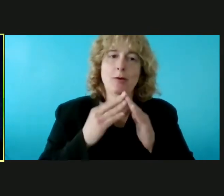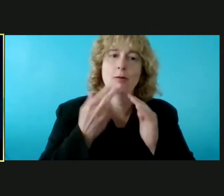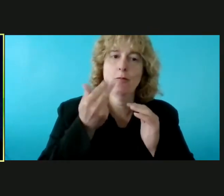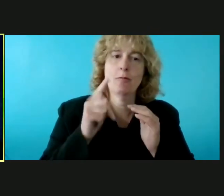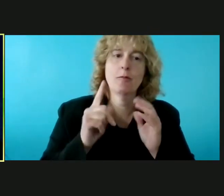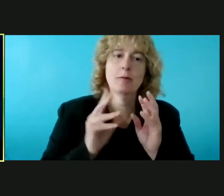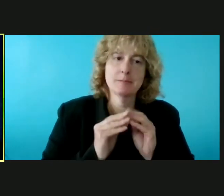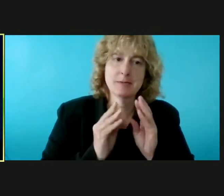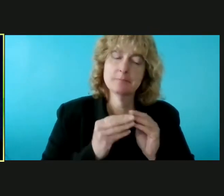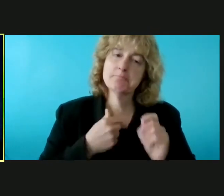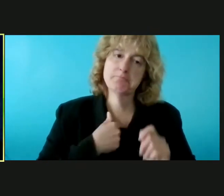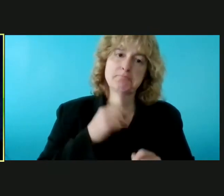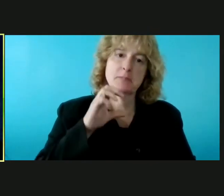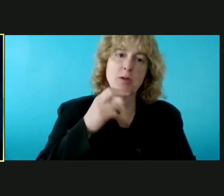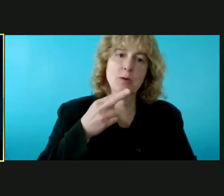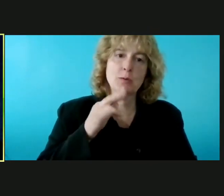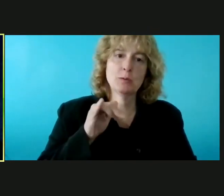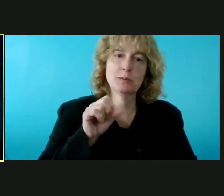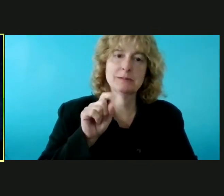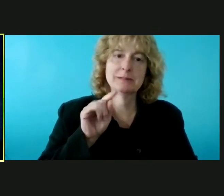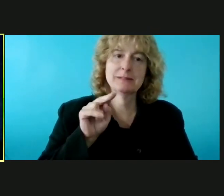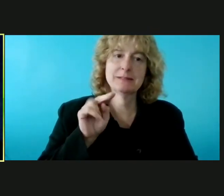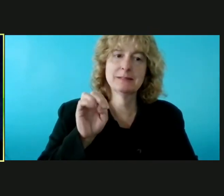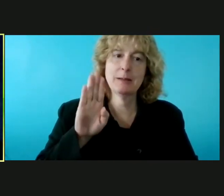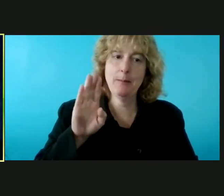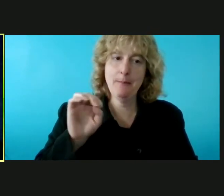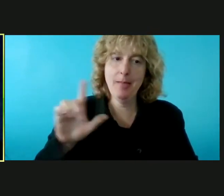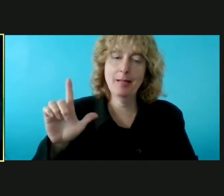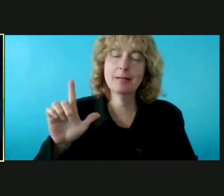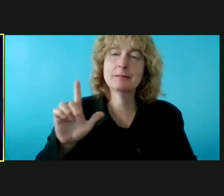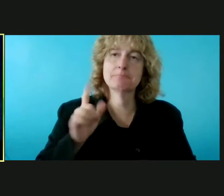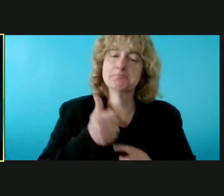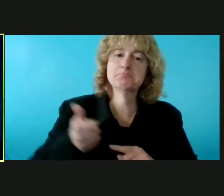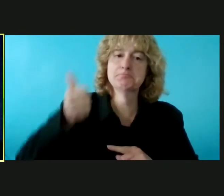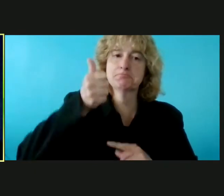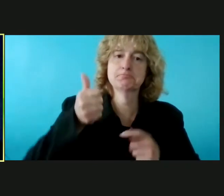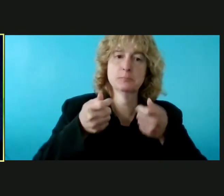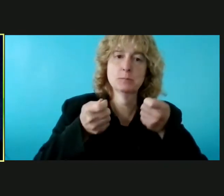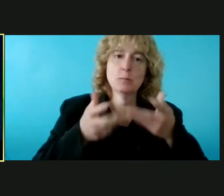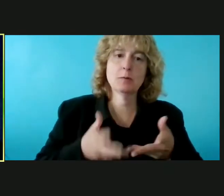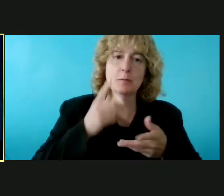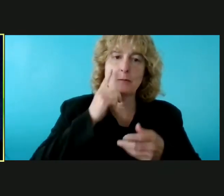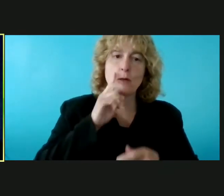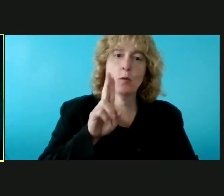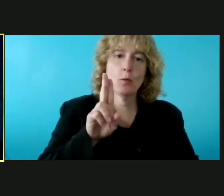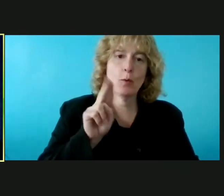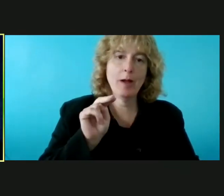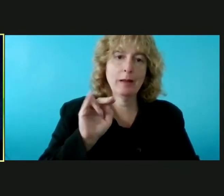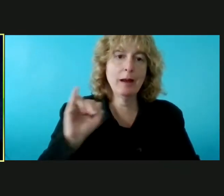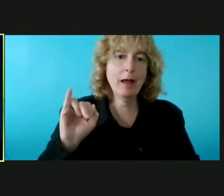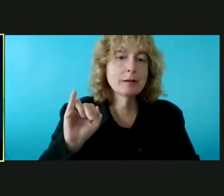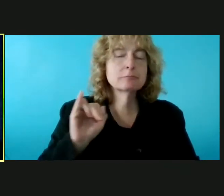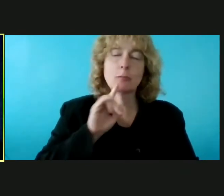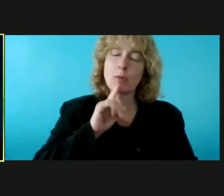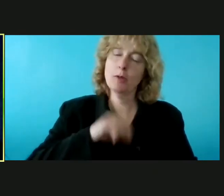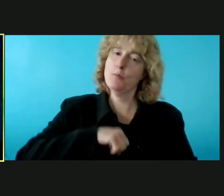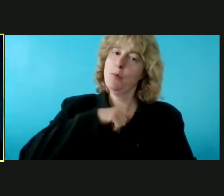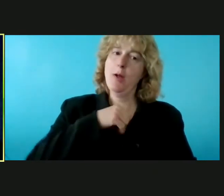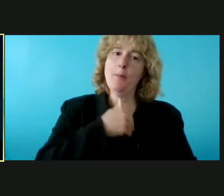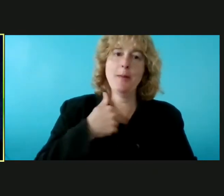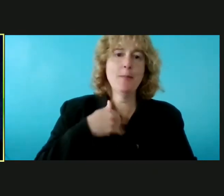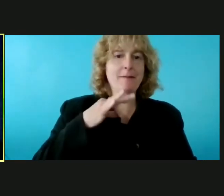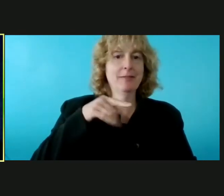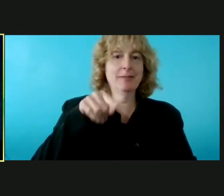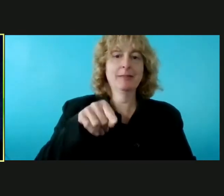Bell, Executive Director of UNI, proud member of this coalition, and grateful to be here with